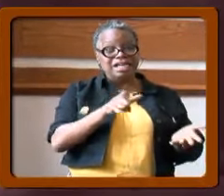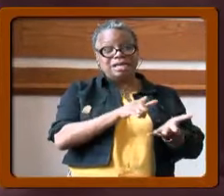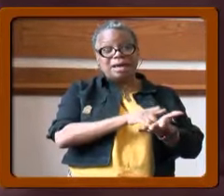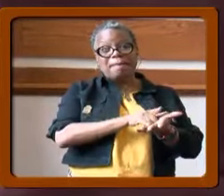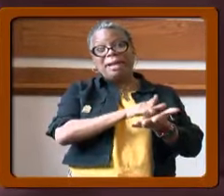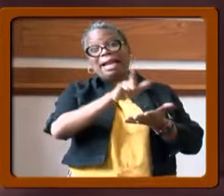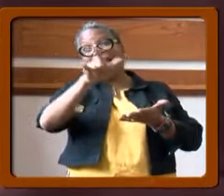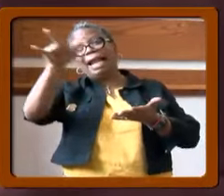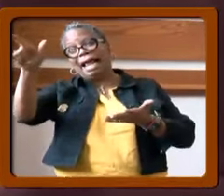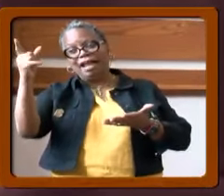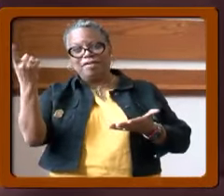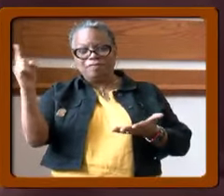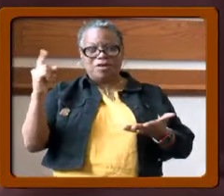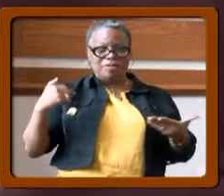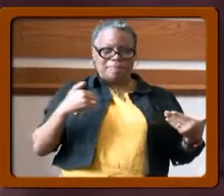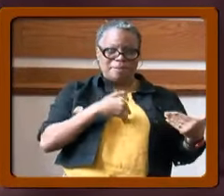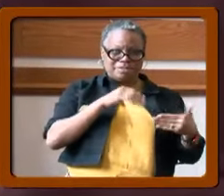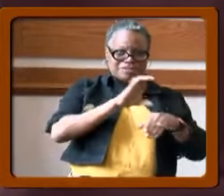plane.